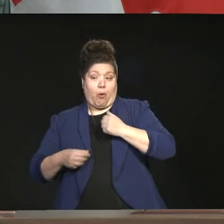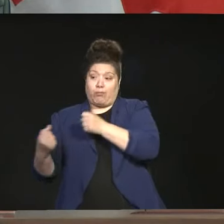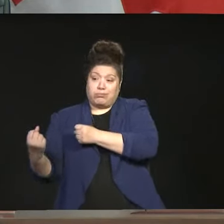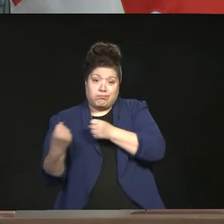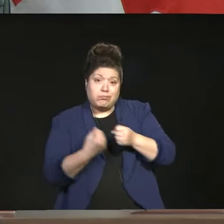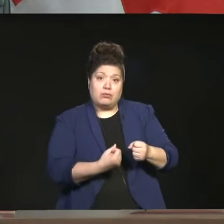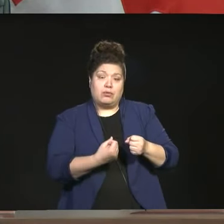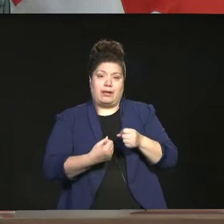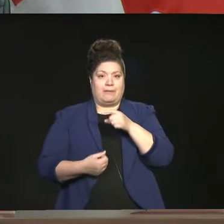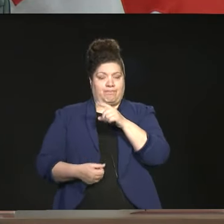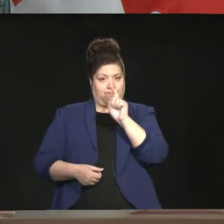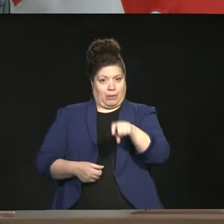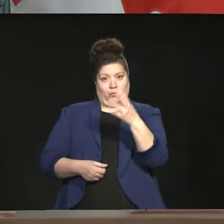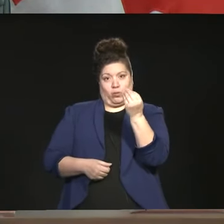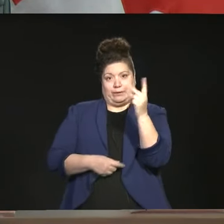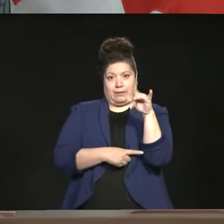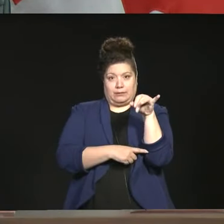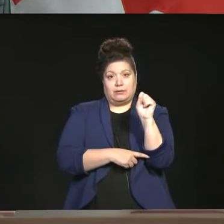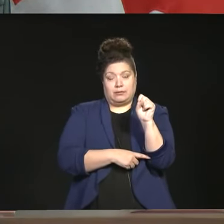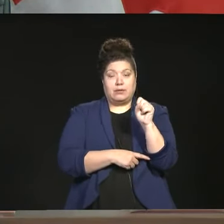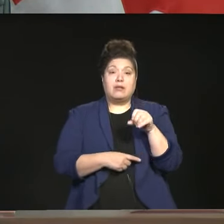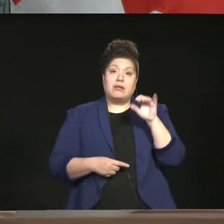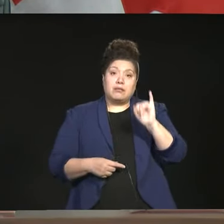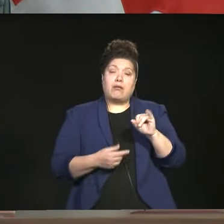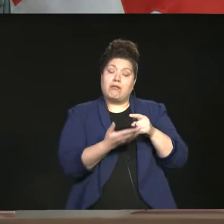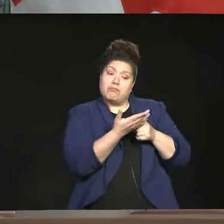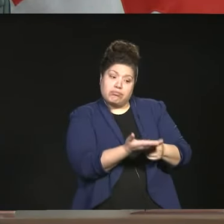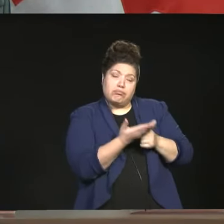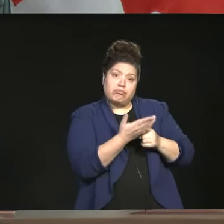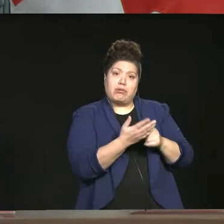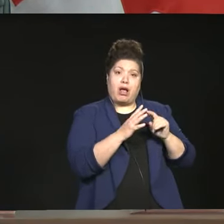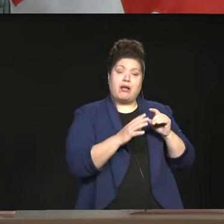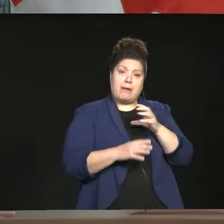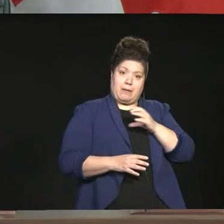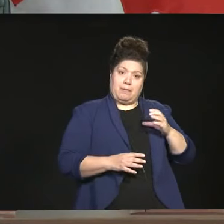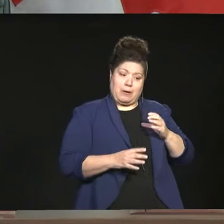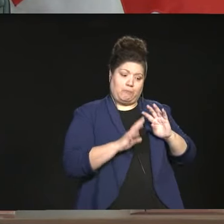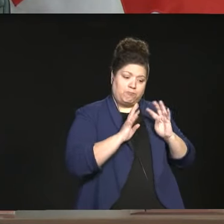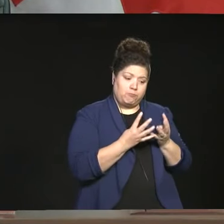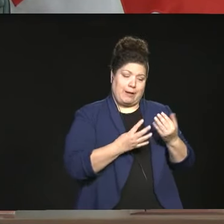length at the Coronavirus Cabinet Committee on Monday.